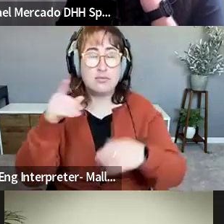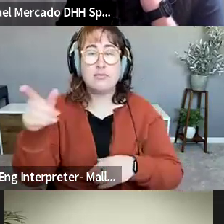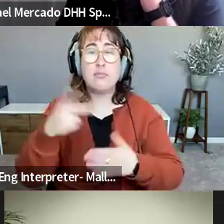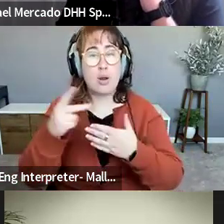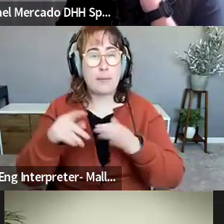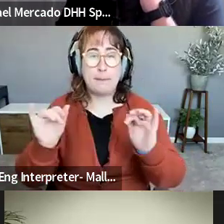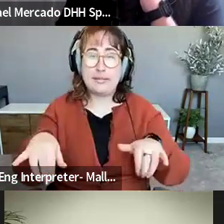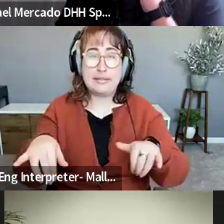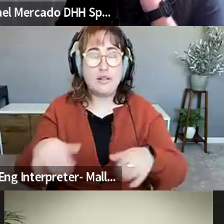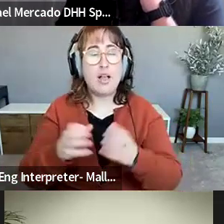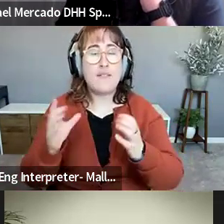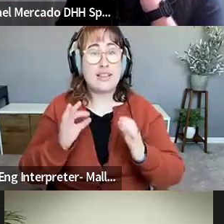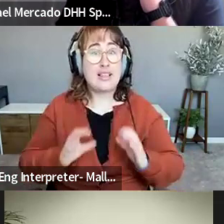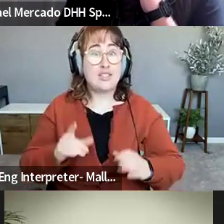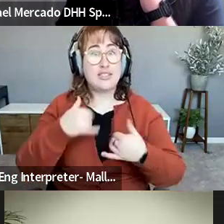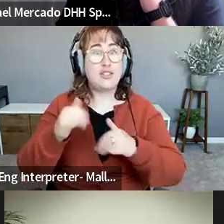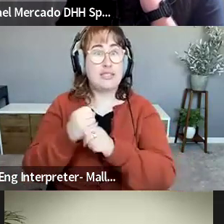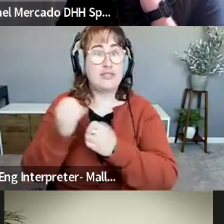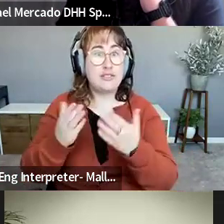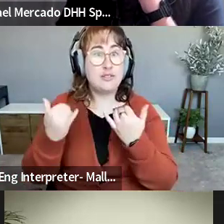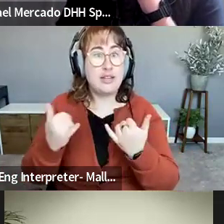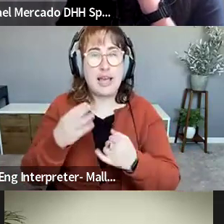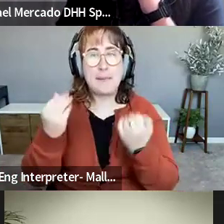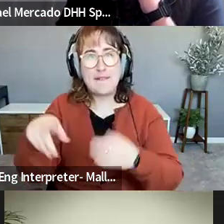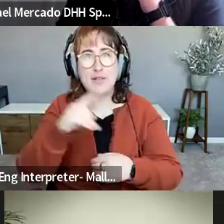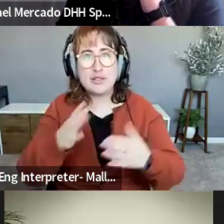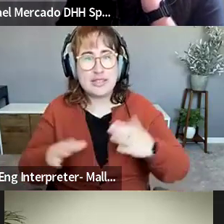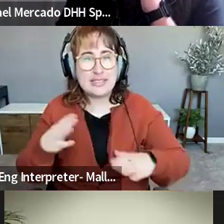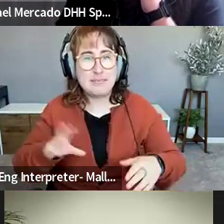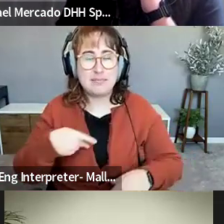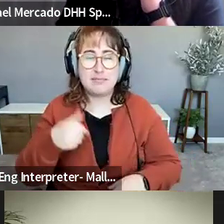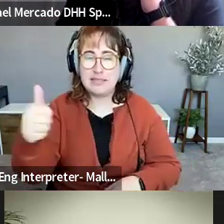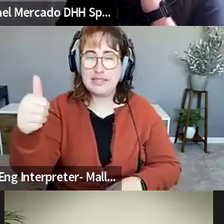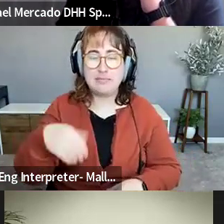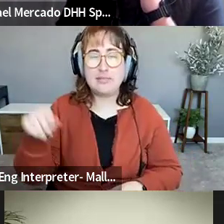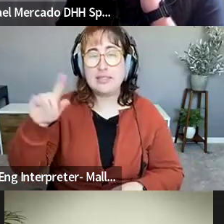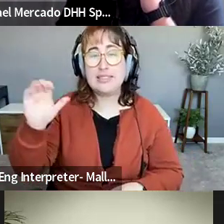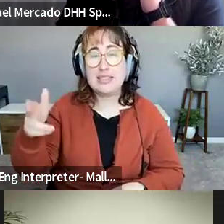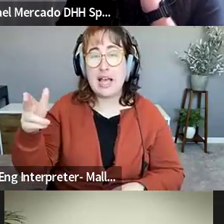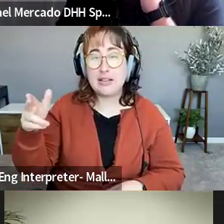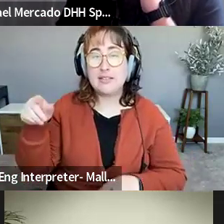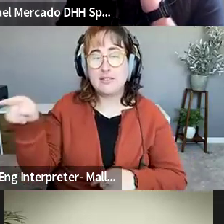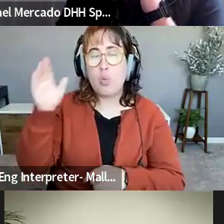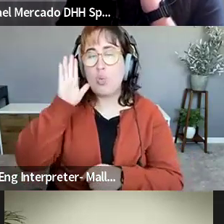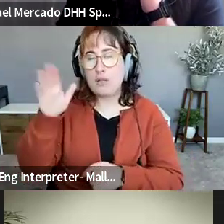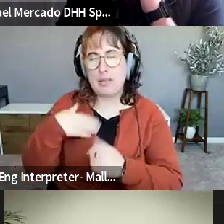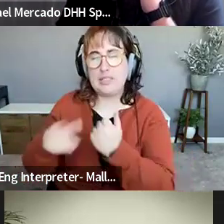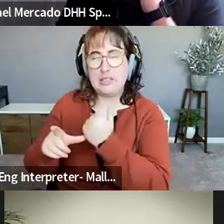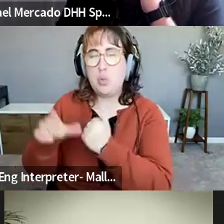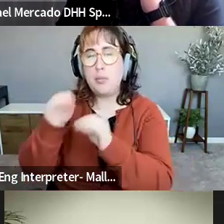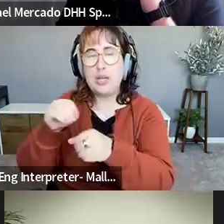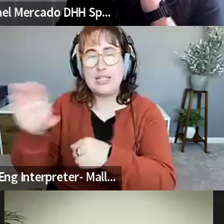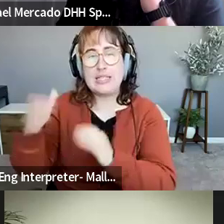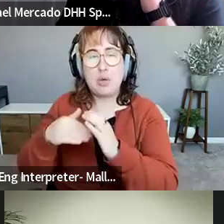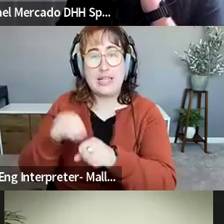and tons of clients are getting services and some of you are dressed up. Zach Horch, my assistant, is going to drop his email